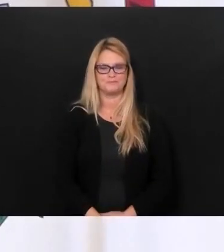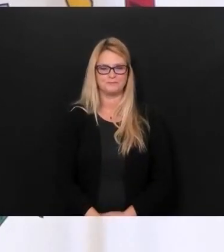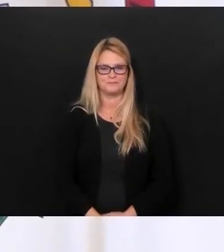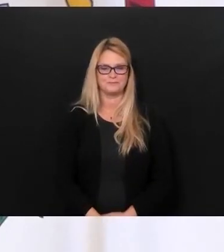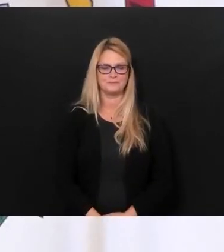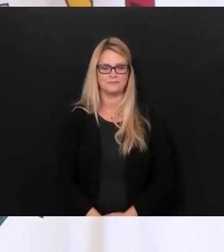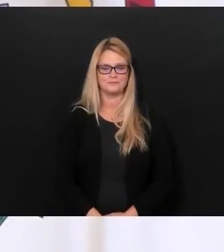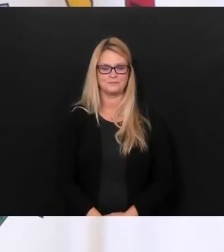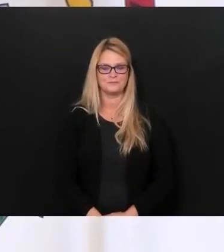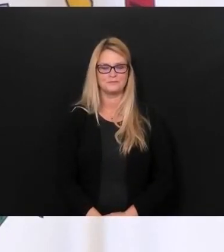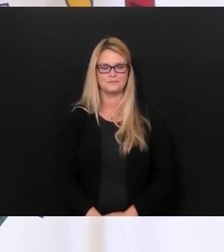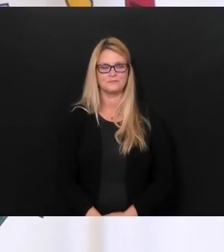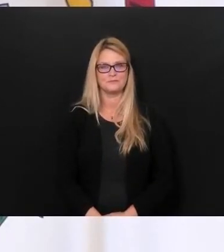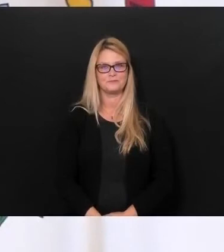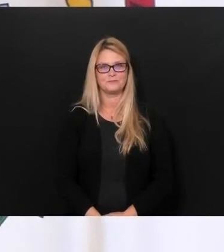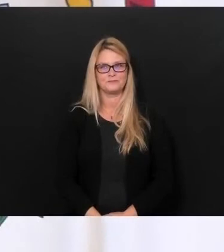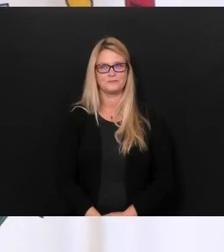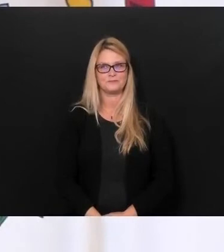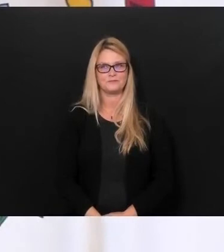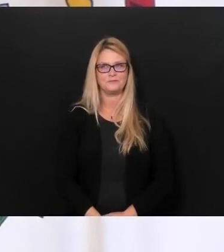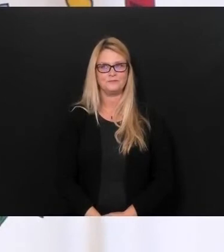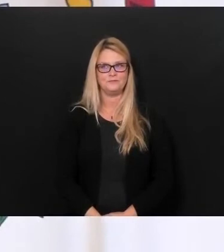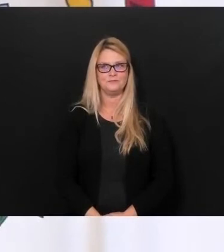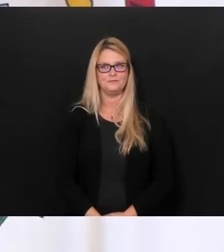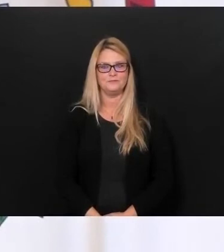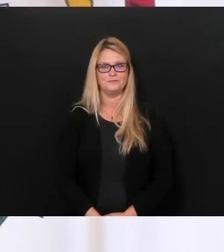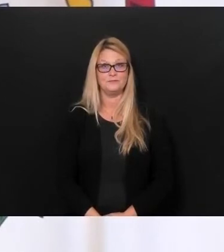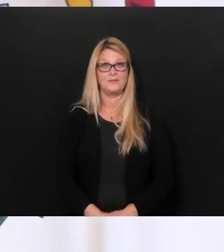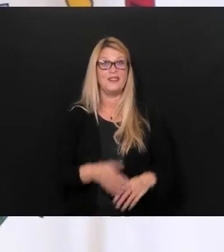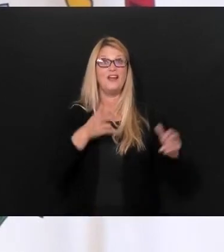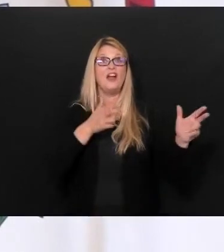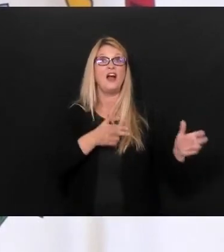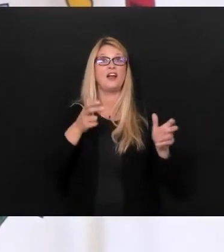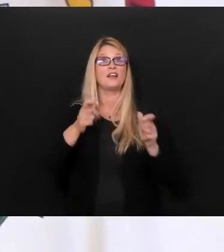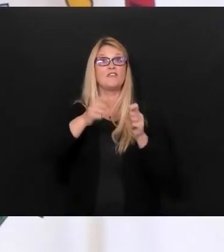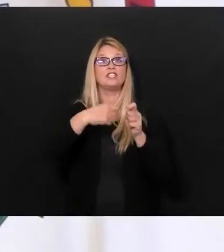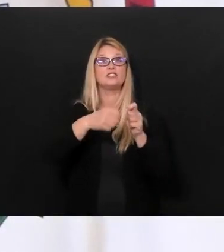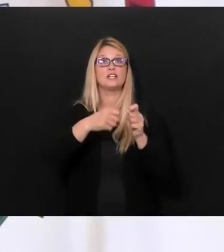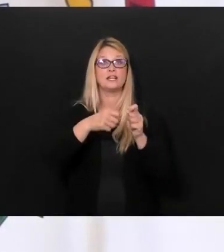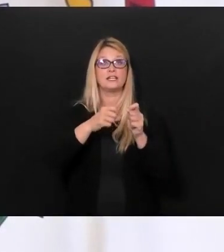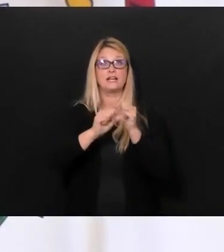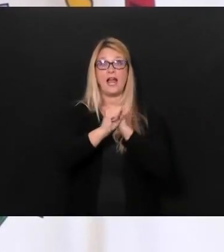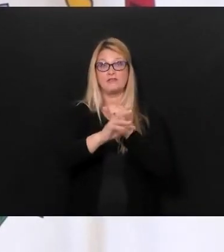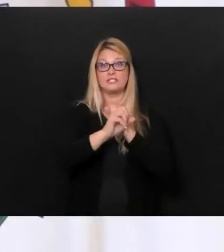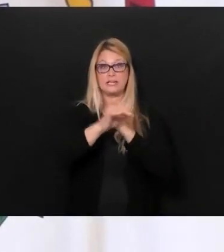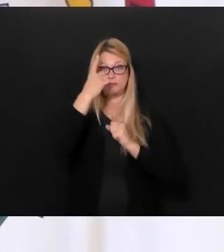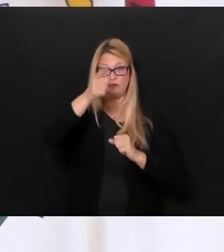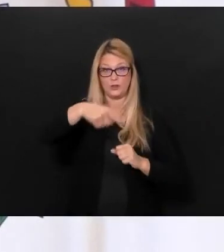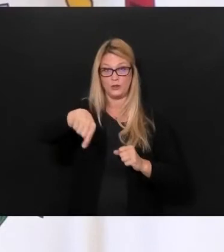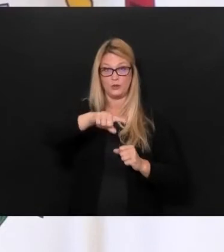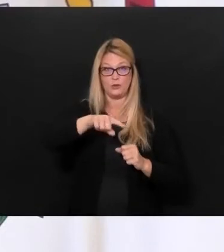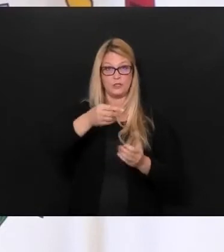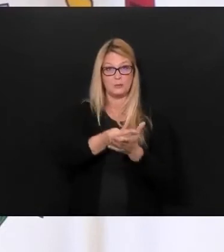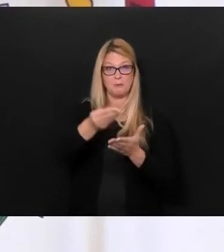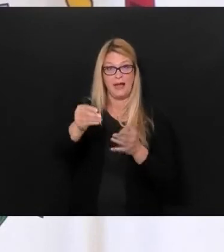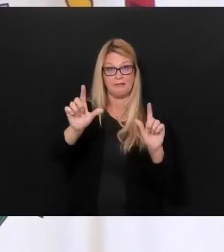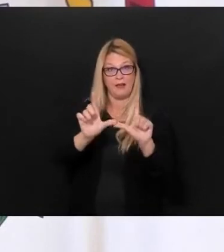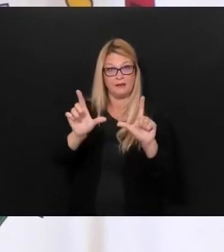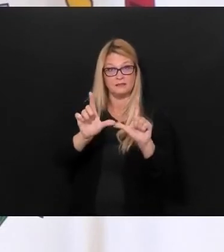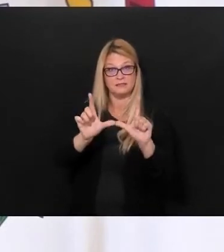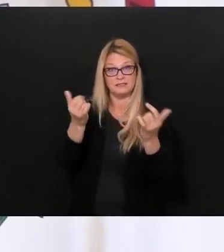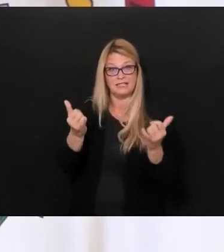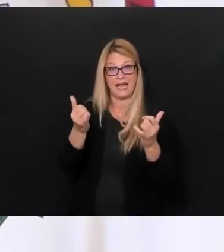Last thing I've got again is our hunting and fishing promo that I've been pushing and everything for people to buy their license